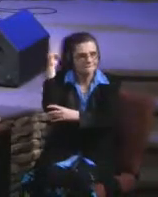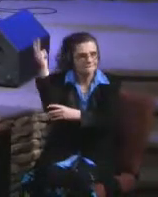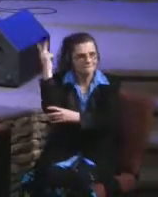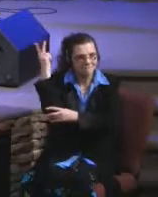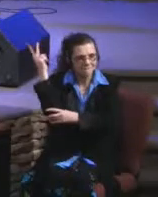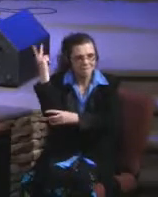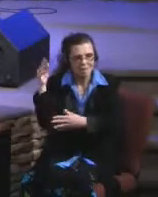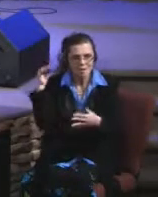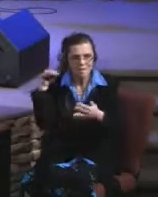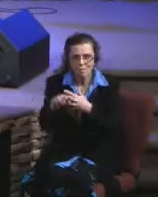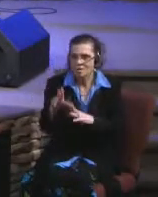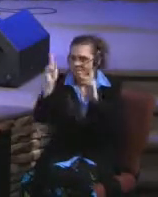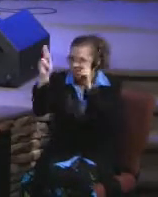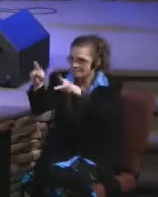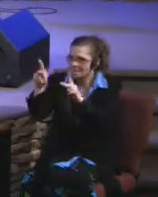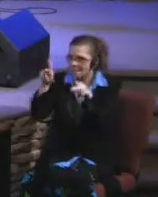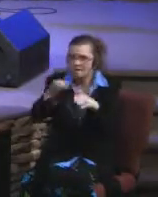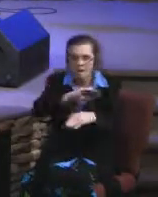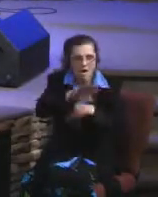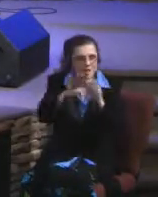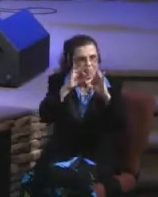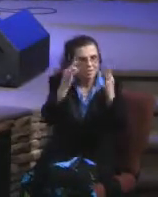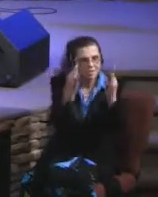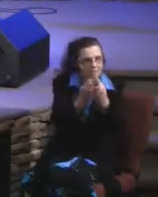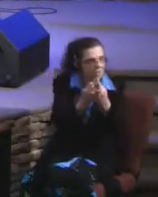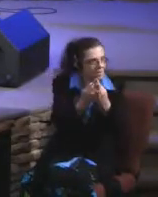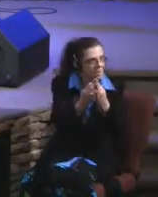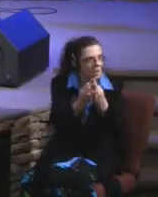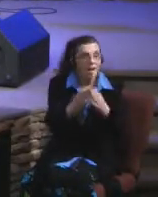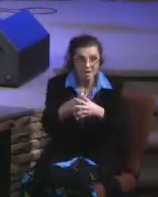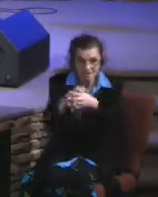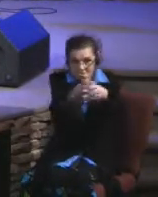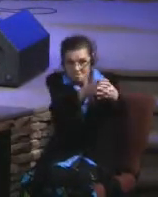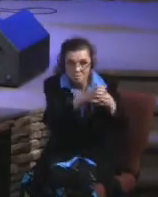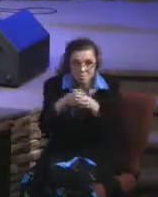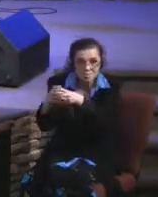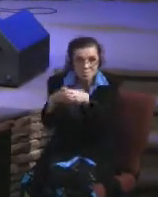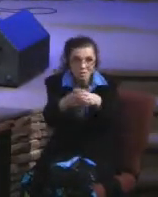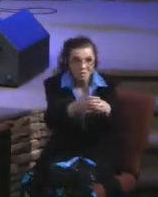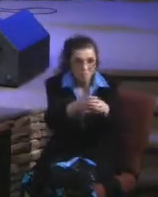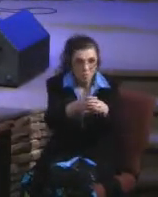each individual life, all of our families, and through us as a unit as a whole.